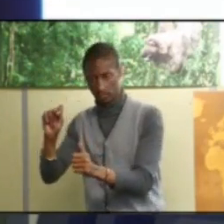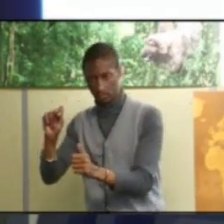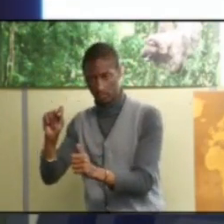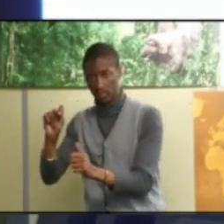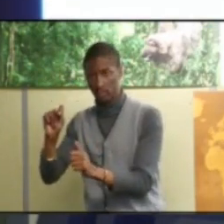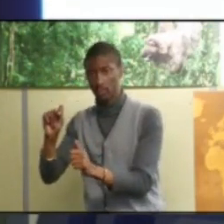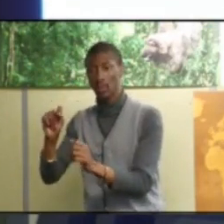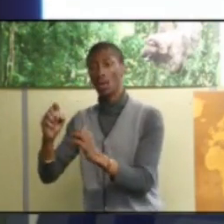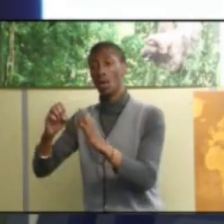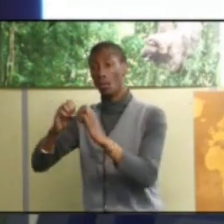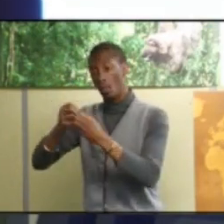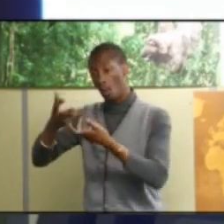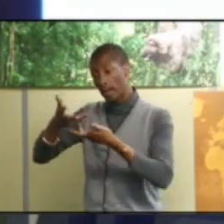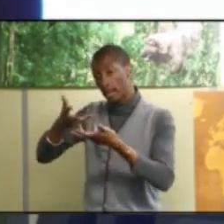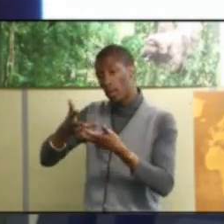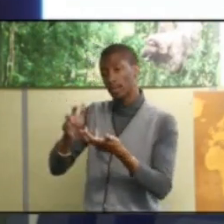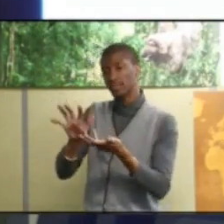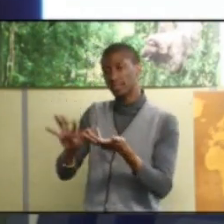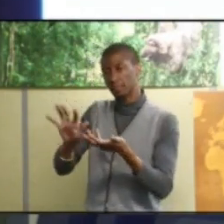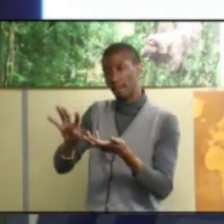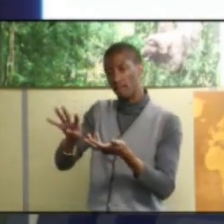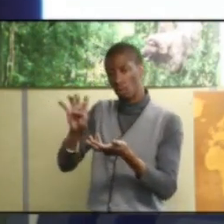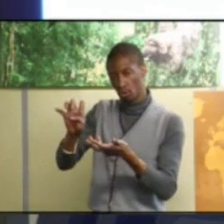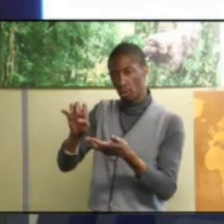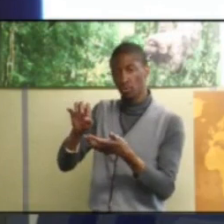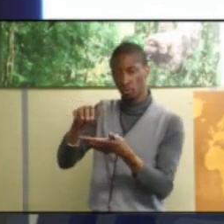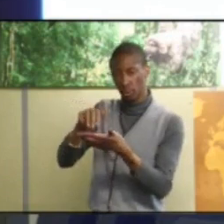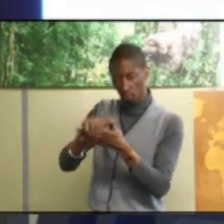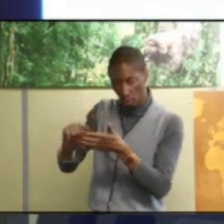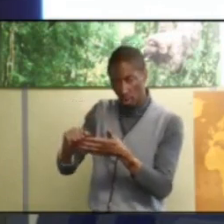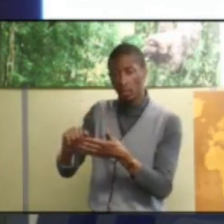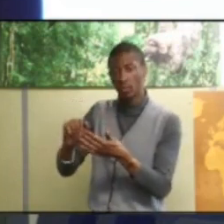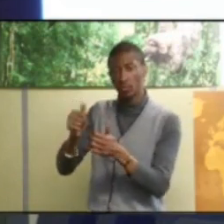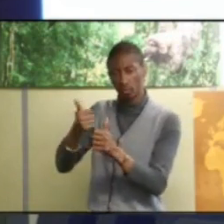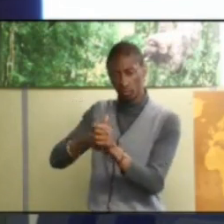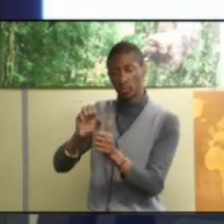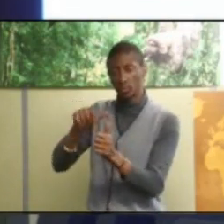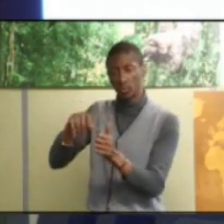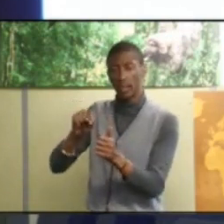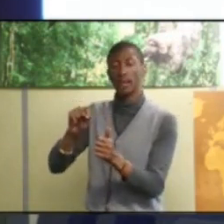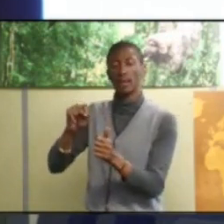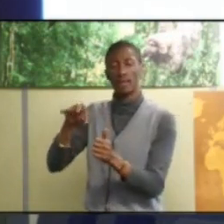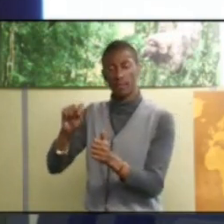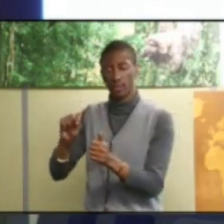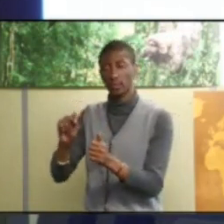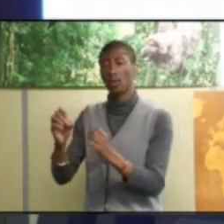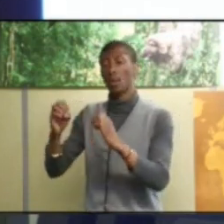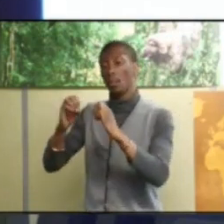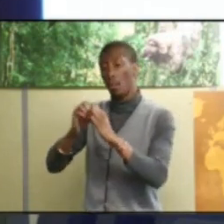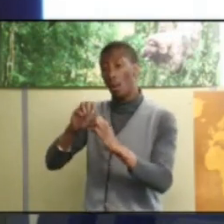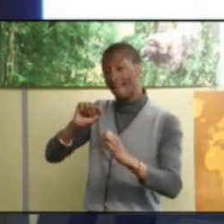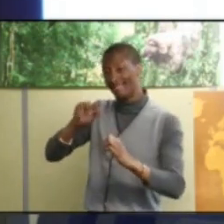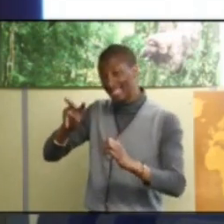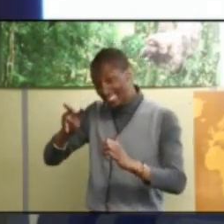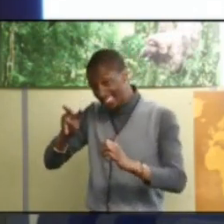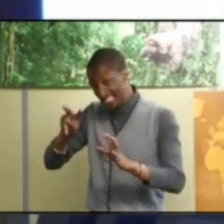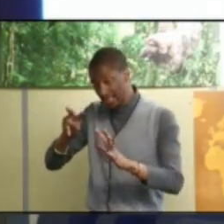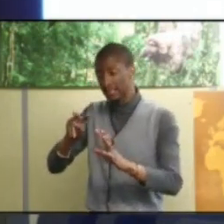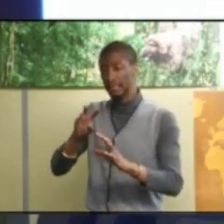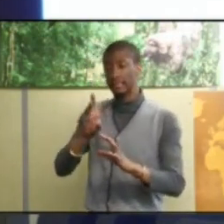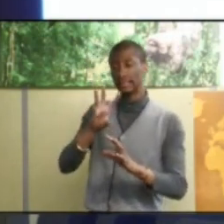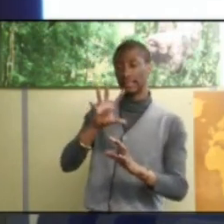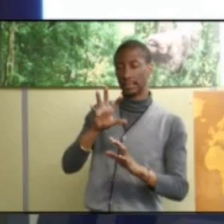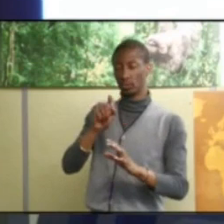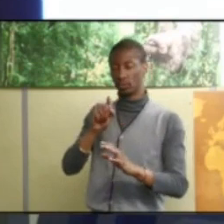More interactives was about $400 a square foot. More AV, $600 to $800 a square foot. It